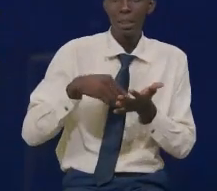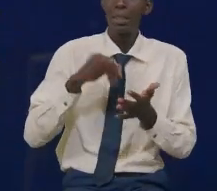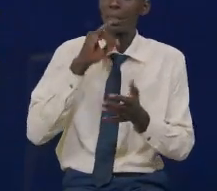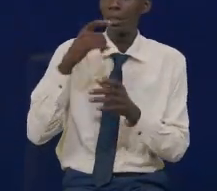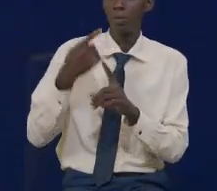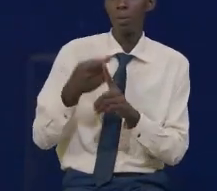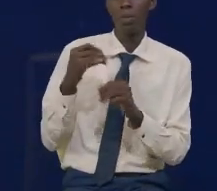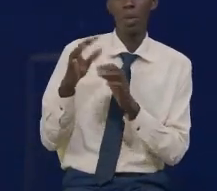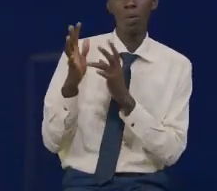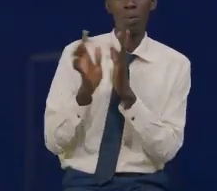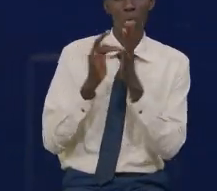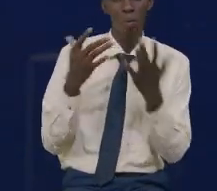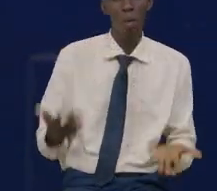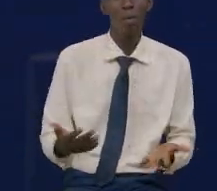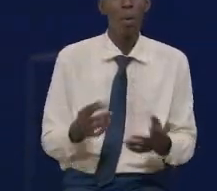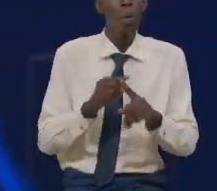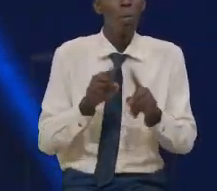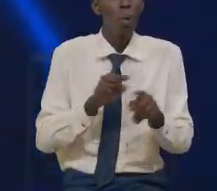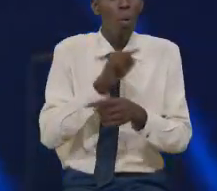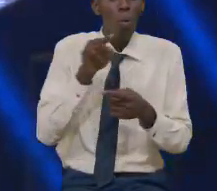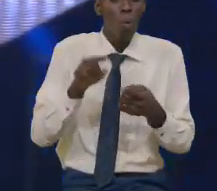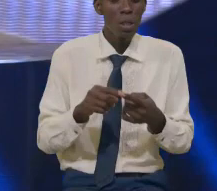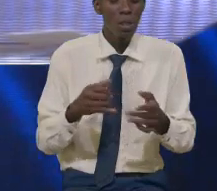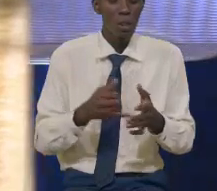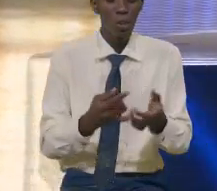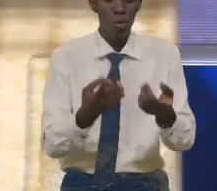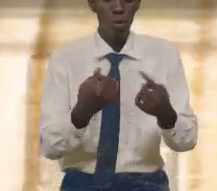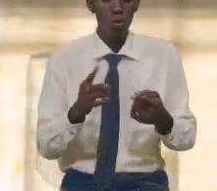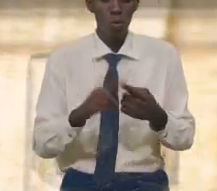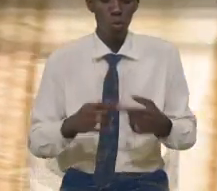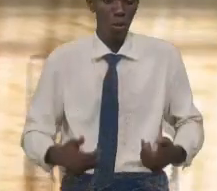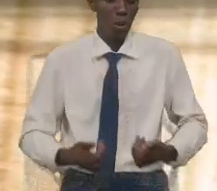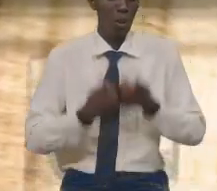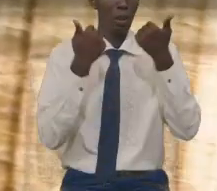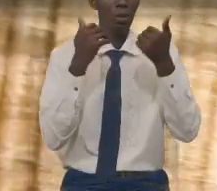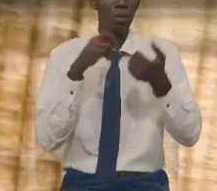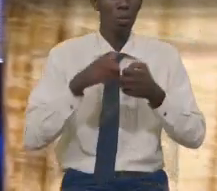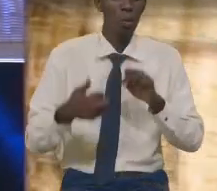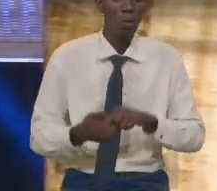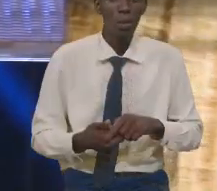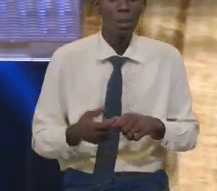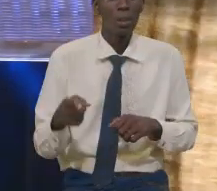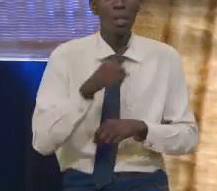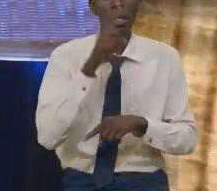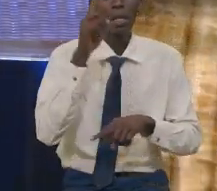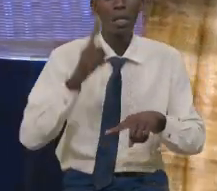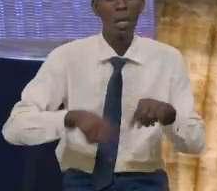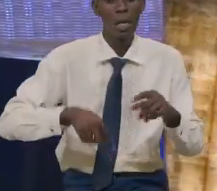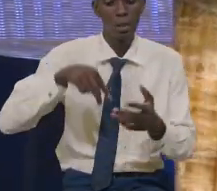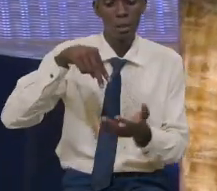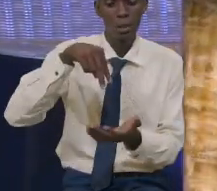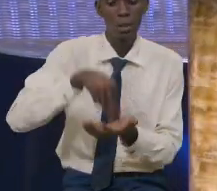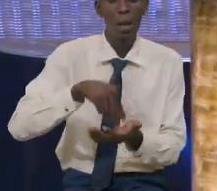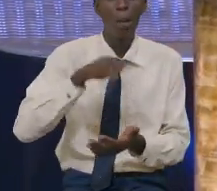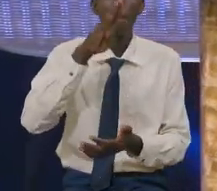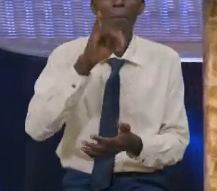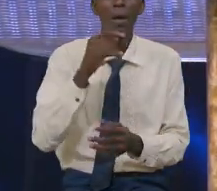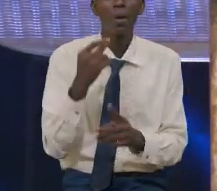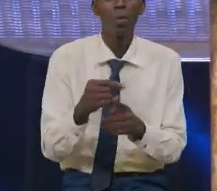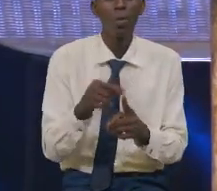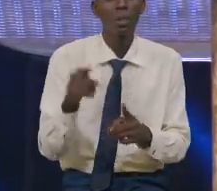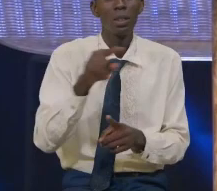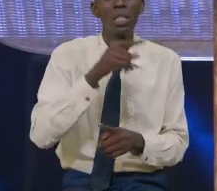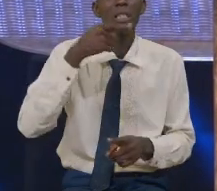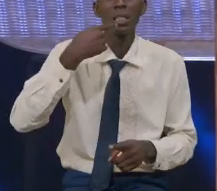the Lord. But when they come to a challenging situation, they cannot stand by the word they quote.